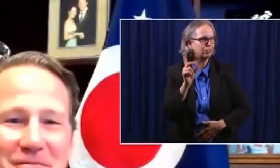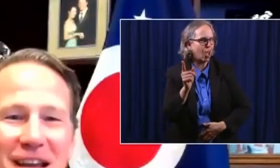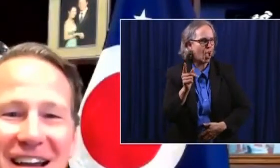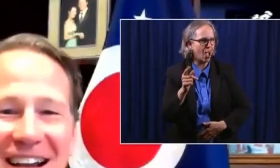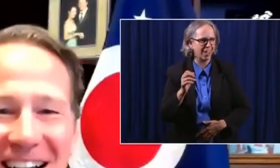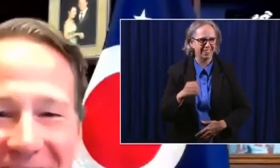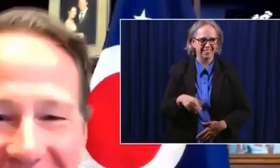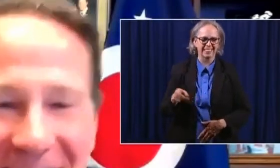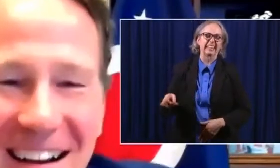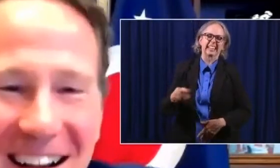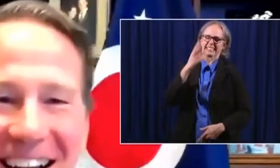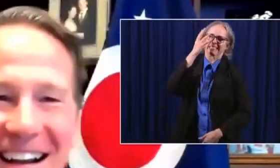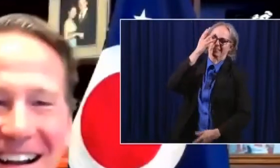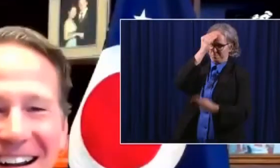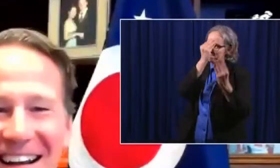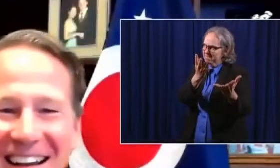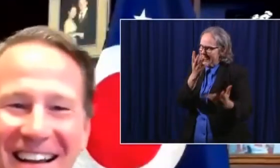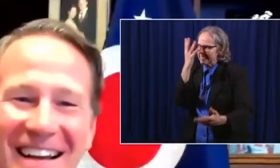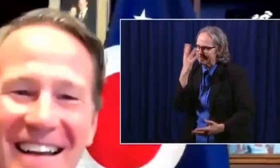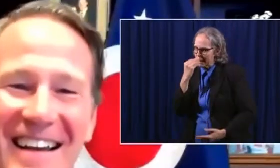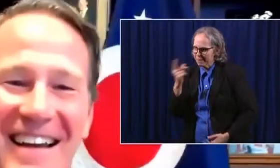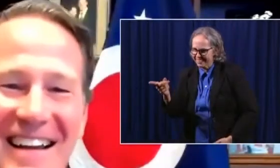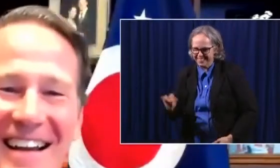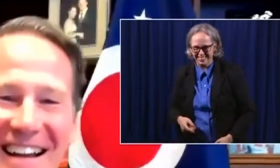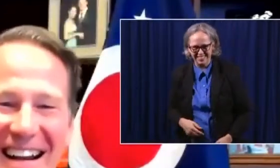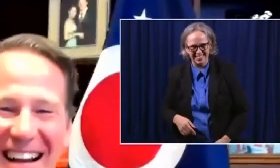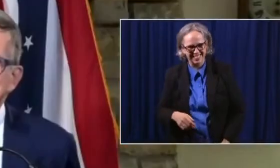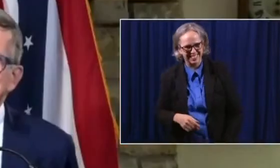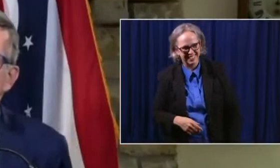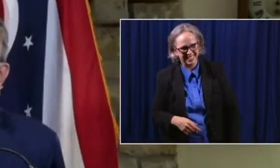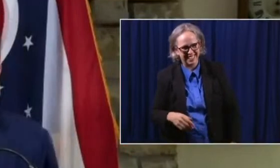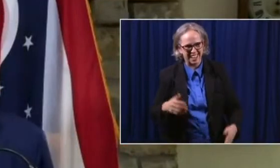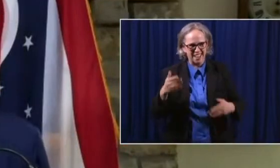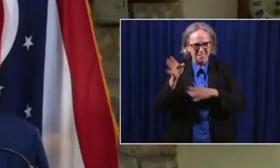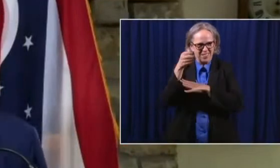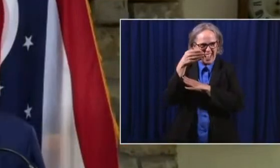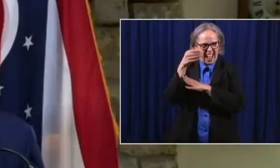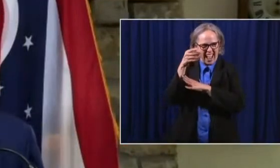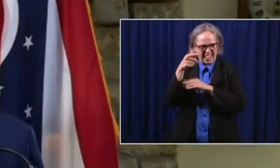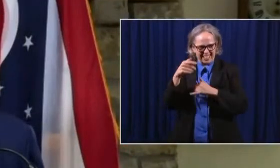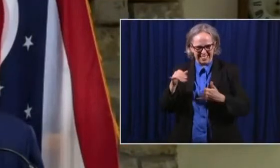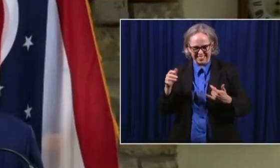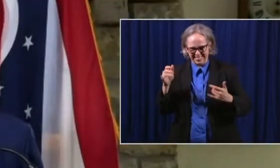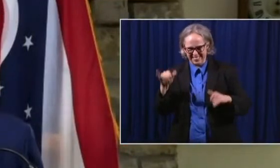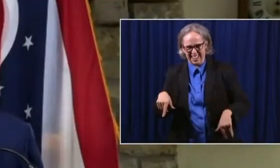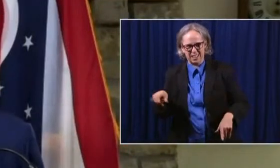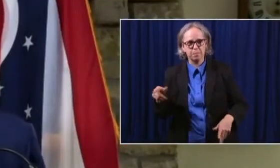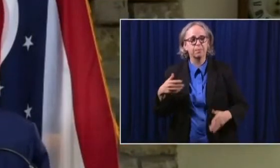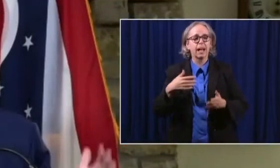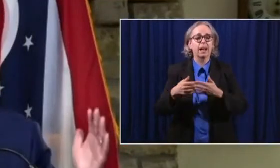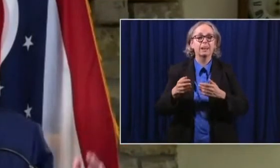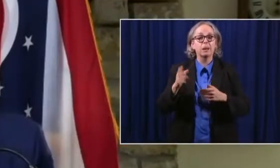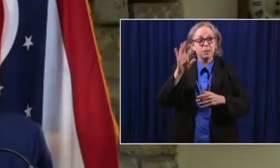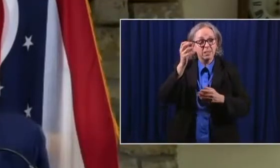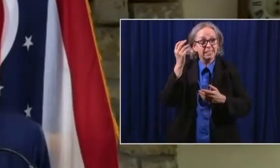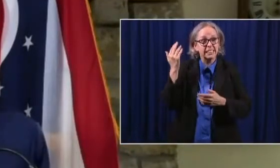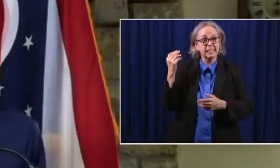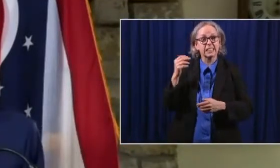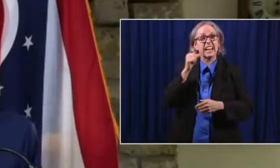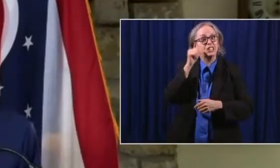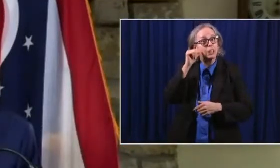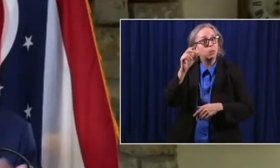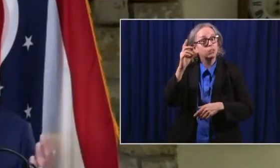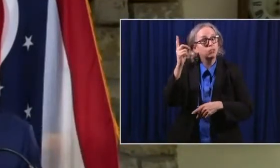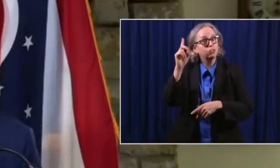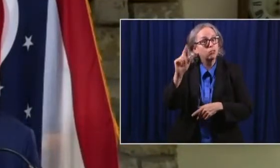sleeping. She's sleeping between the two flags right now. So yesterday was dog day, so we forgot to say anything about